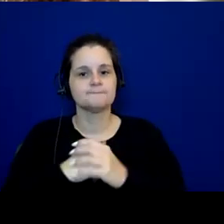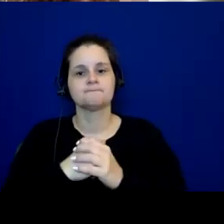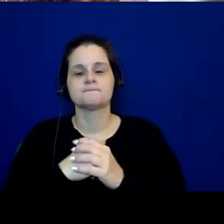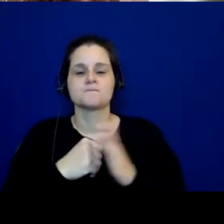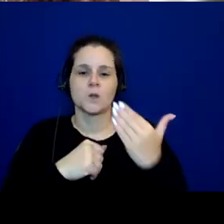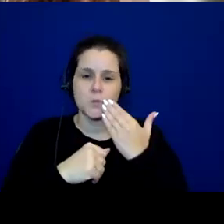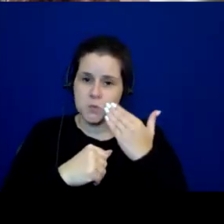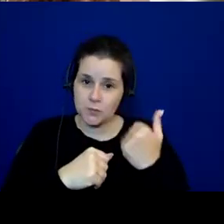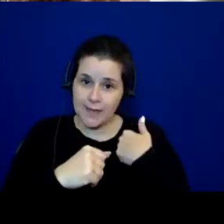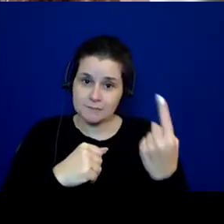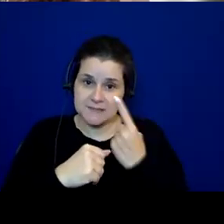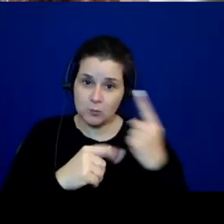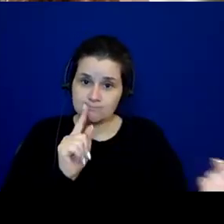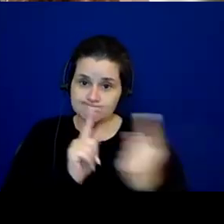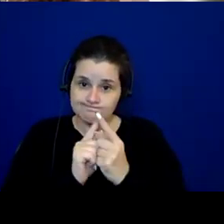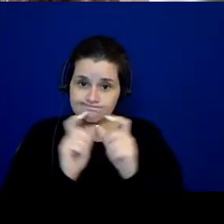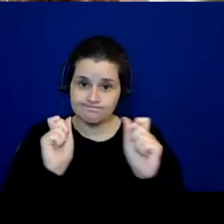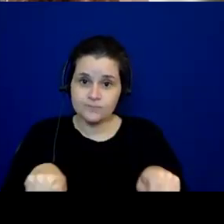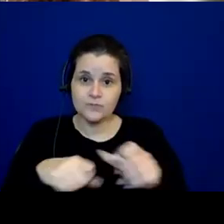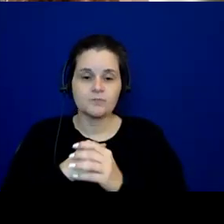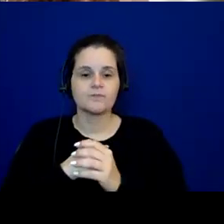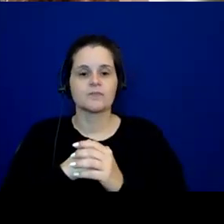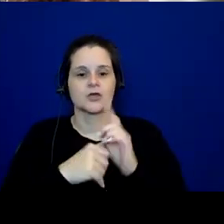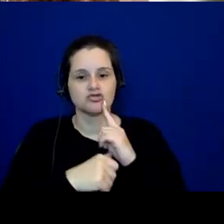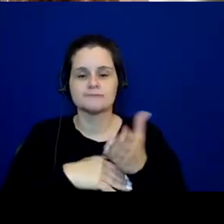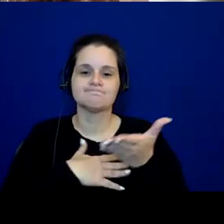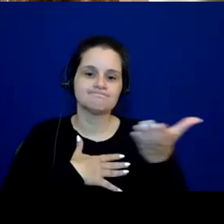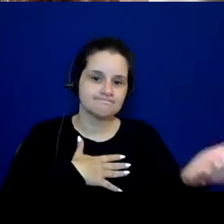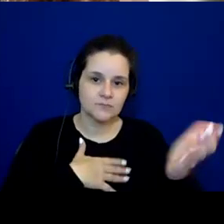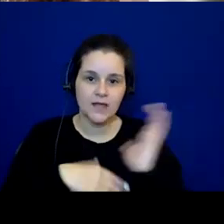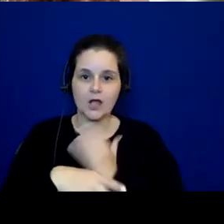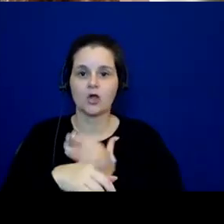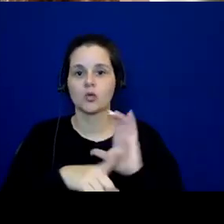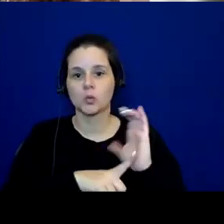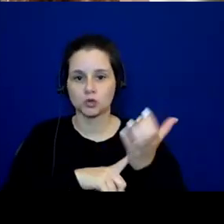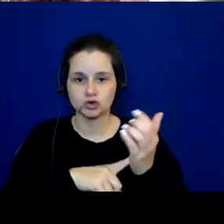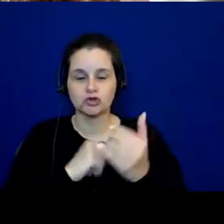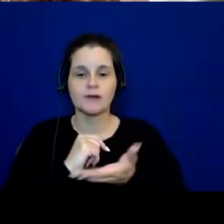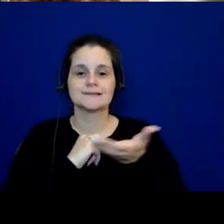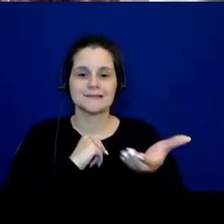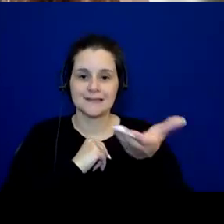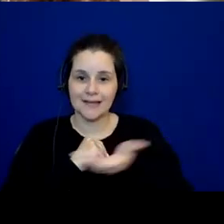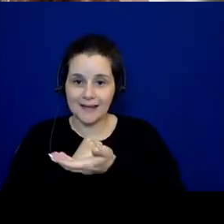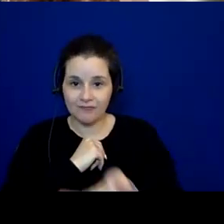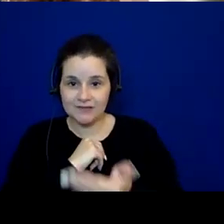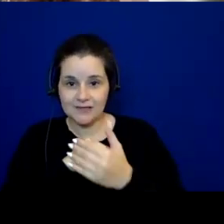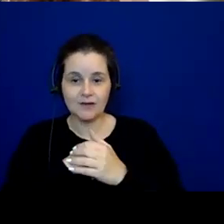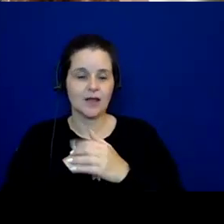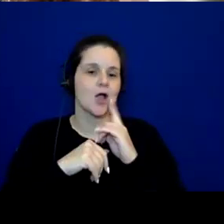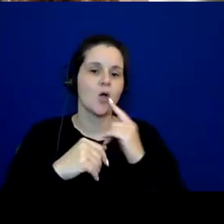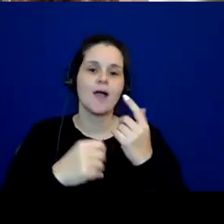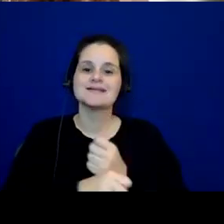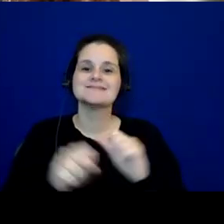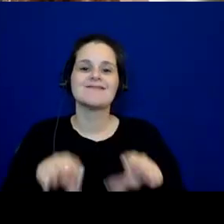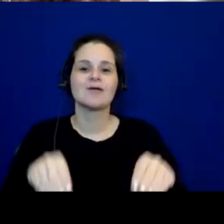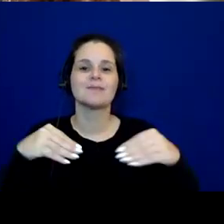that they have someone they can go to. So I think just extending our culture, extending invite, even say I'll save a blanket